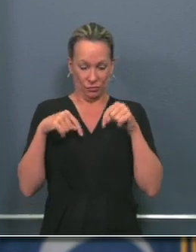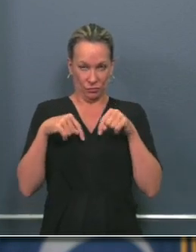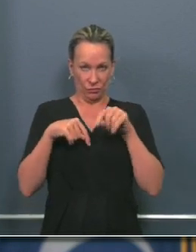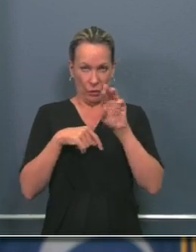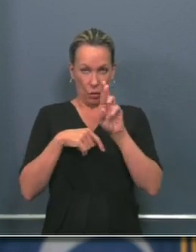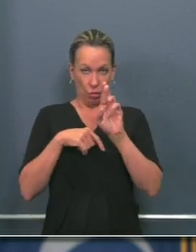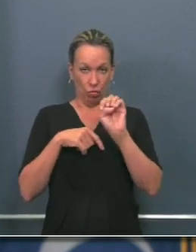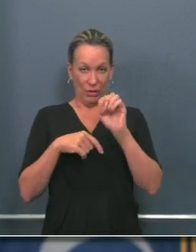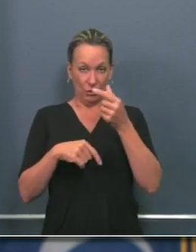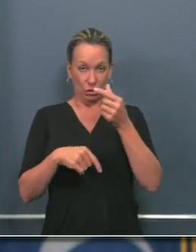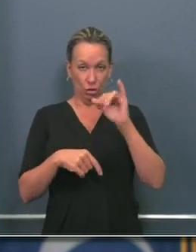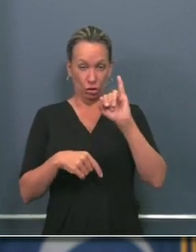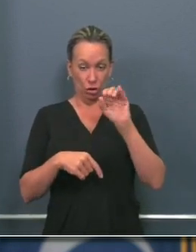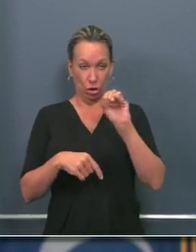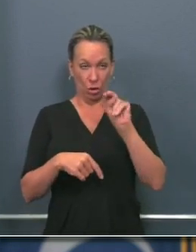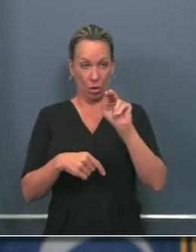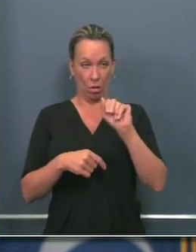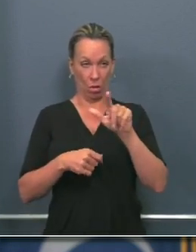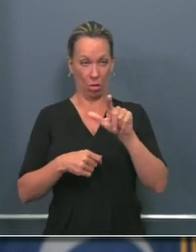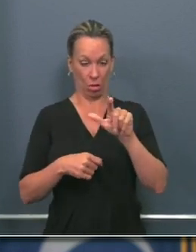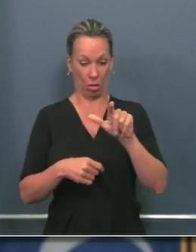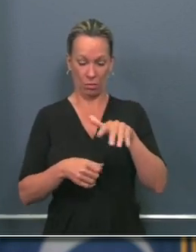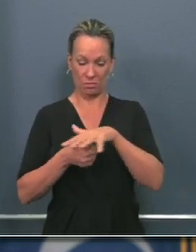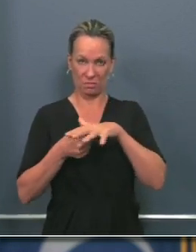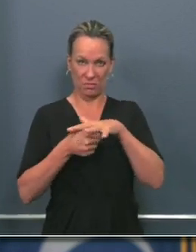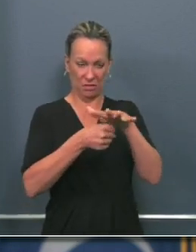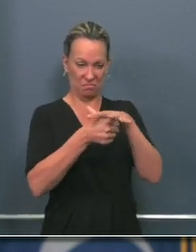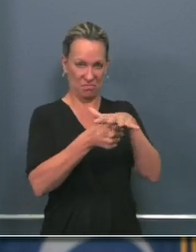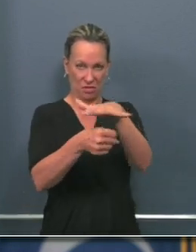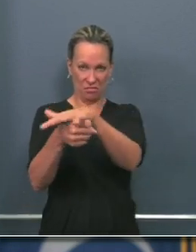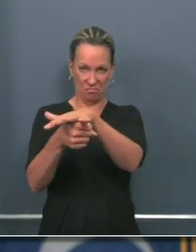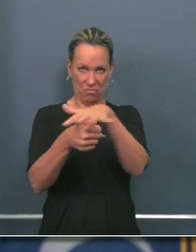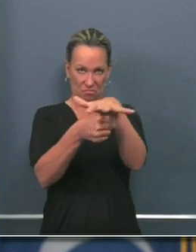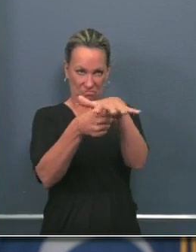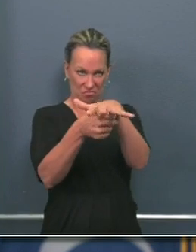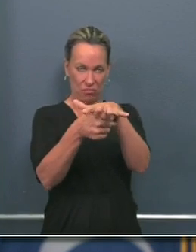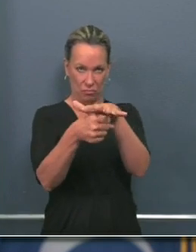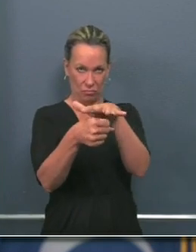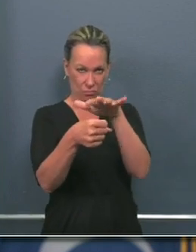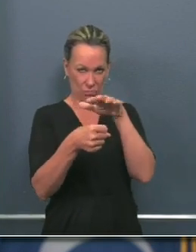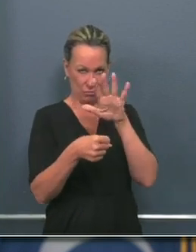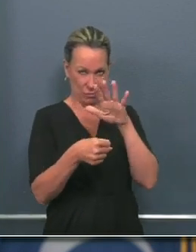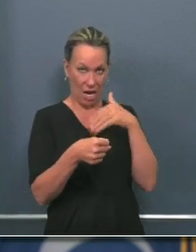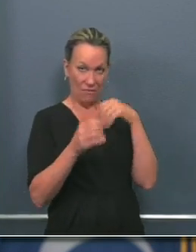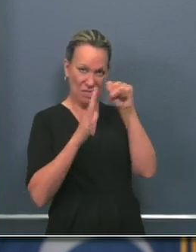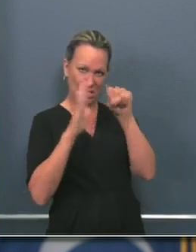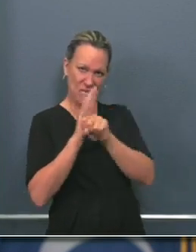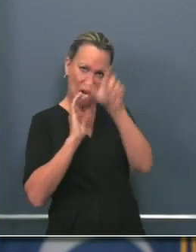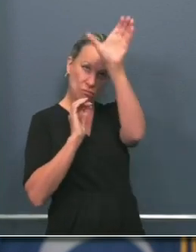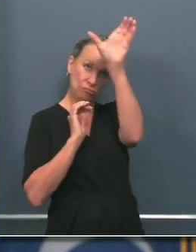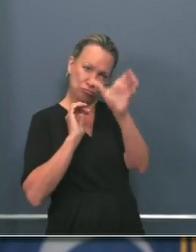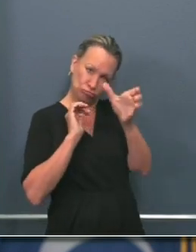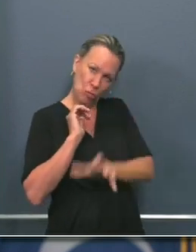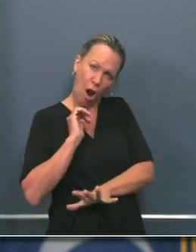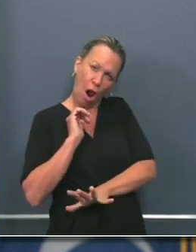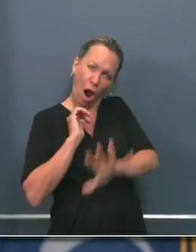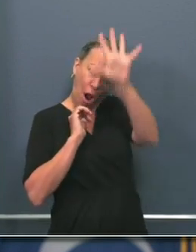have statewide guidance modifications, and we have these variances, these regional variances, which have